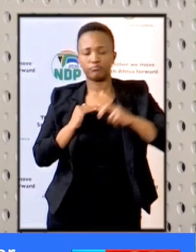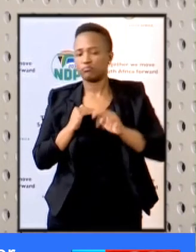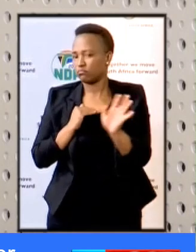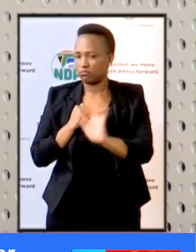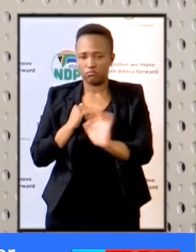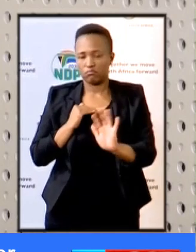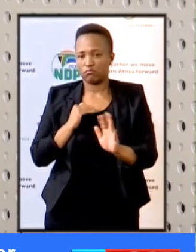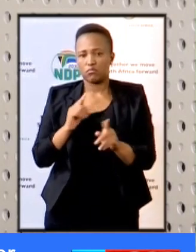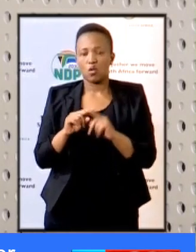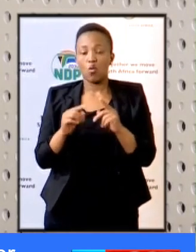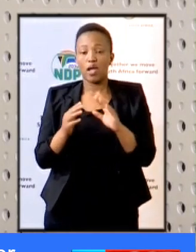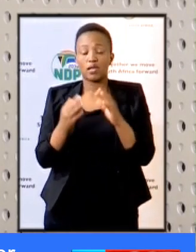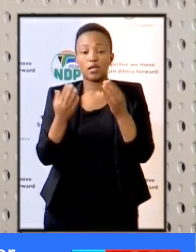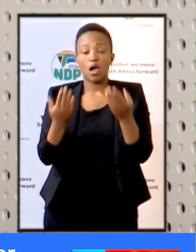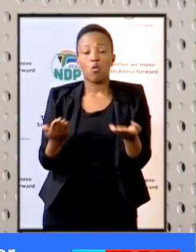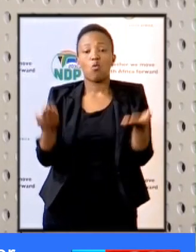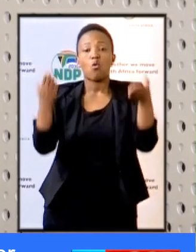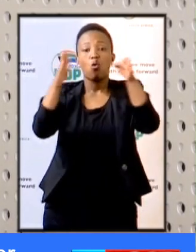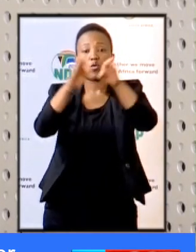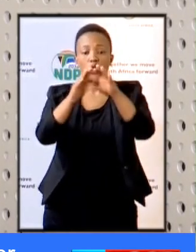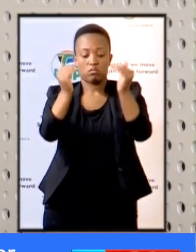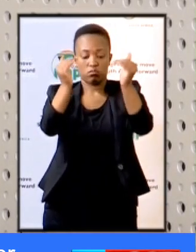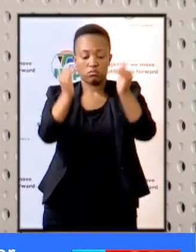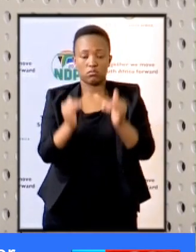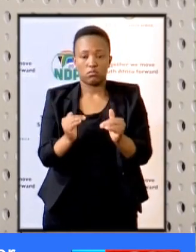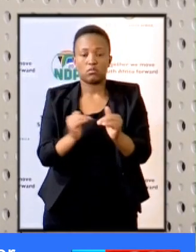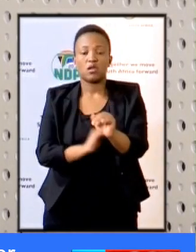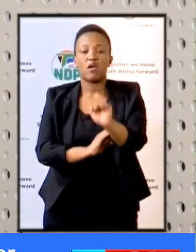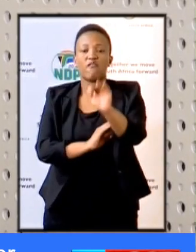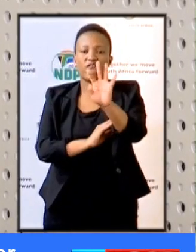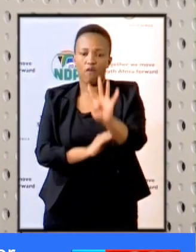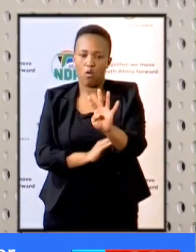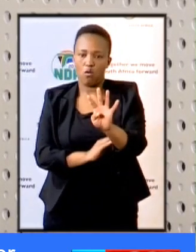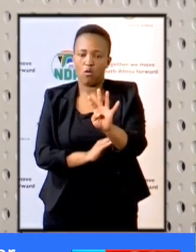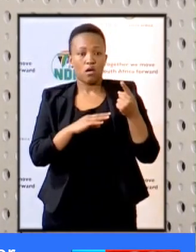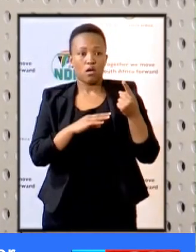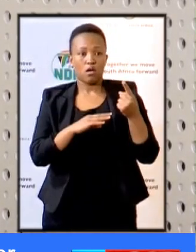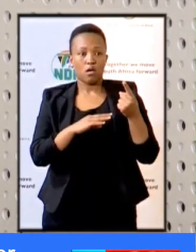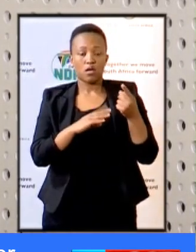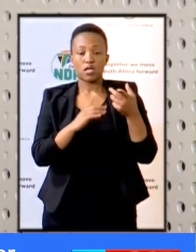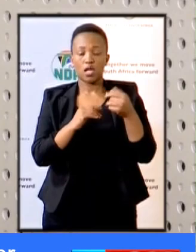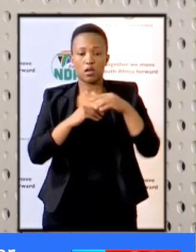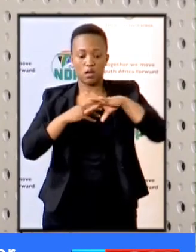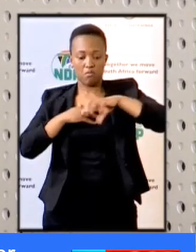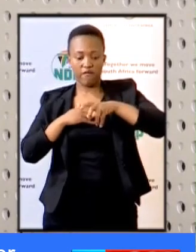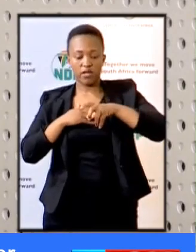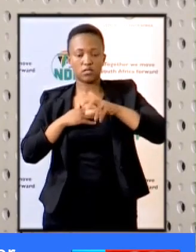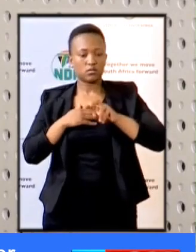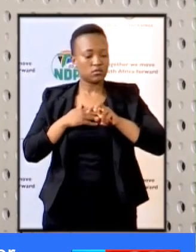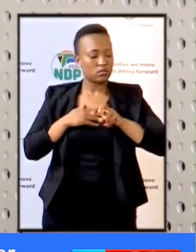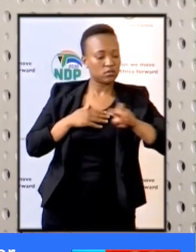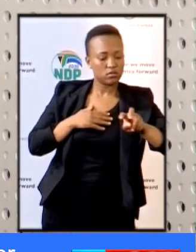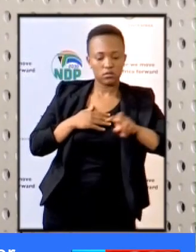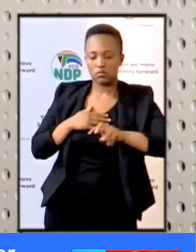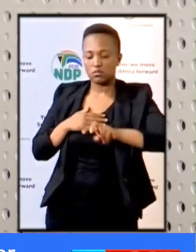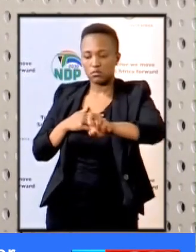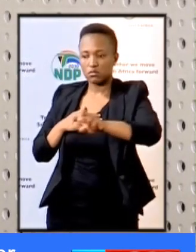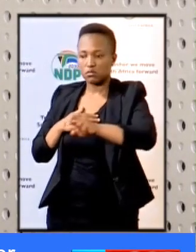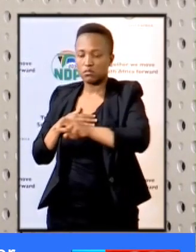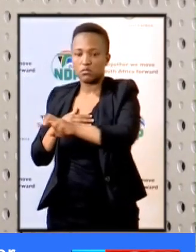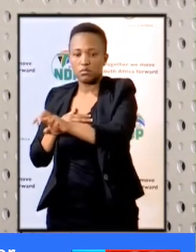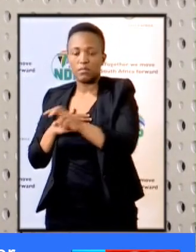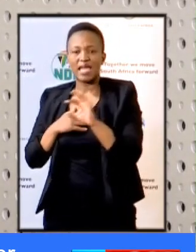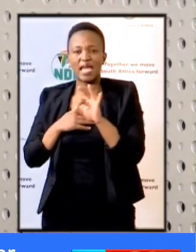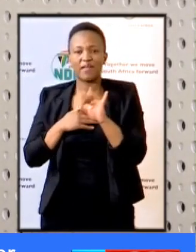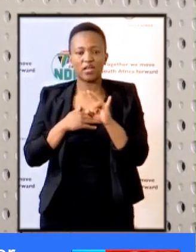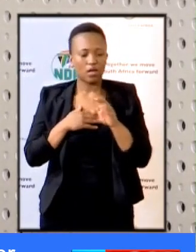a different level 4. So we will not move from one province to another every day, every